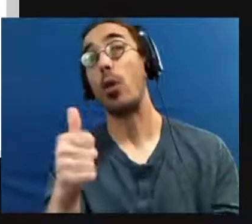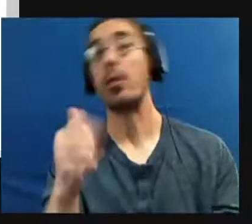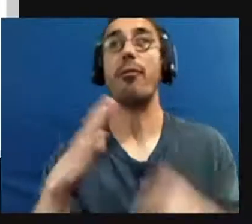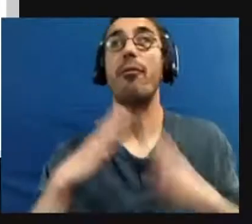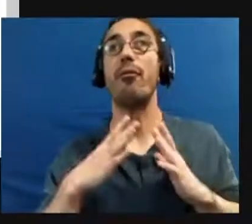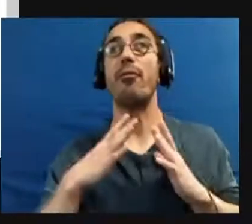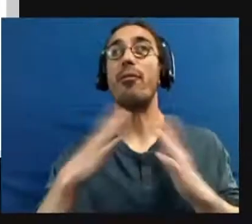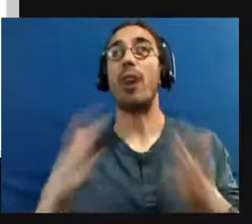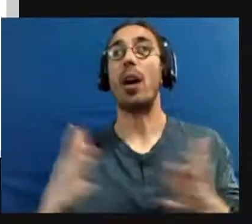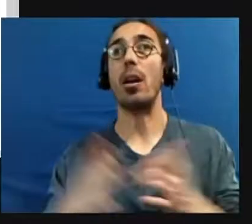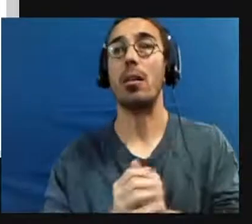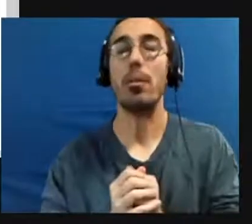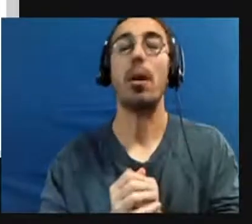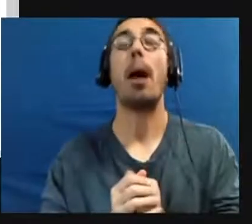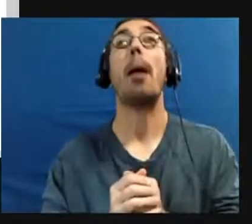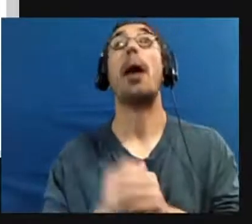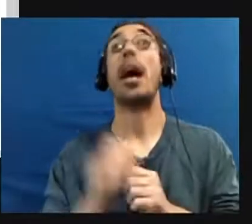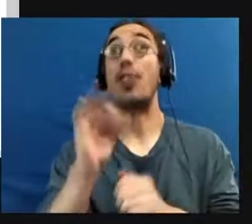you totally will.